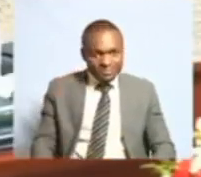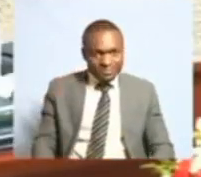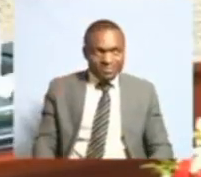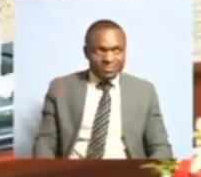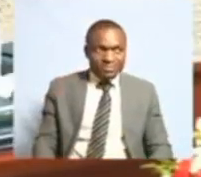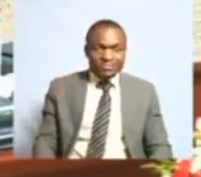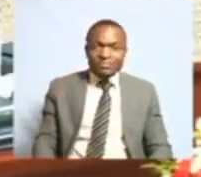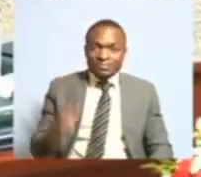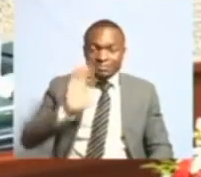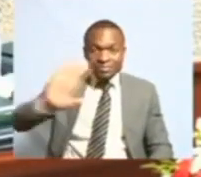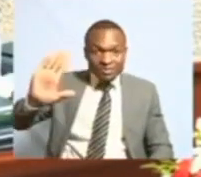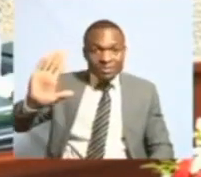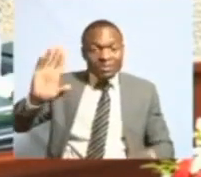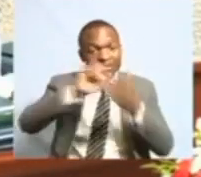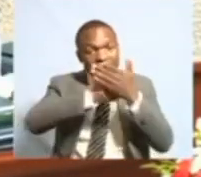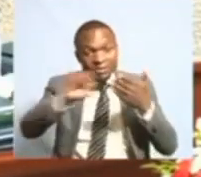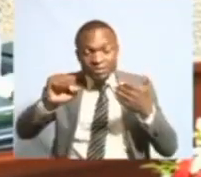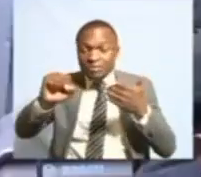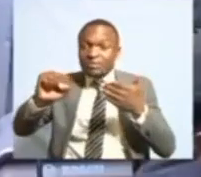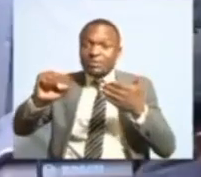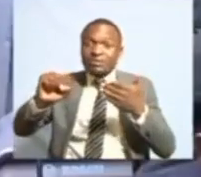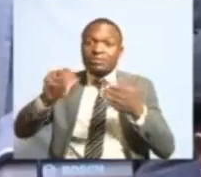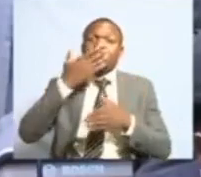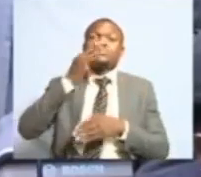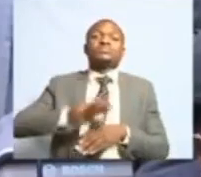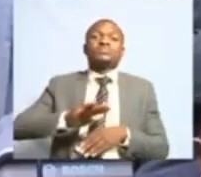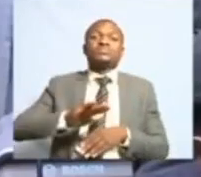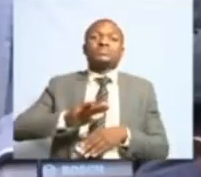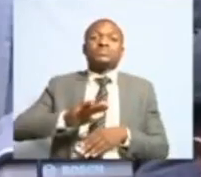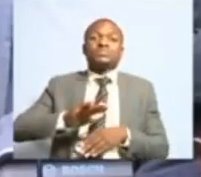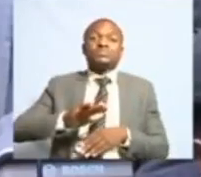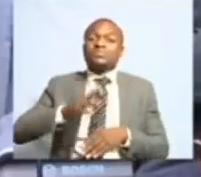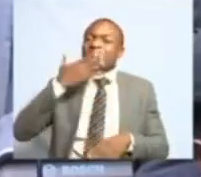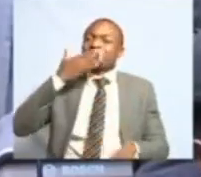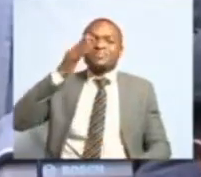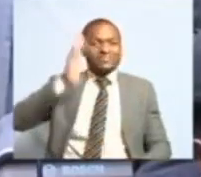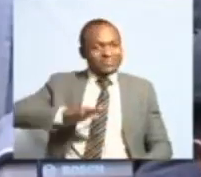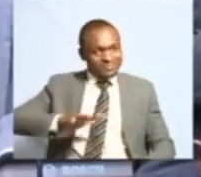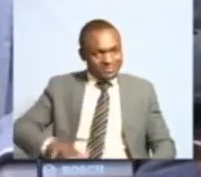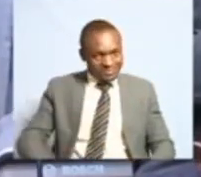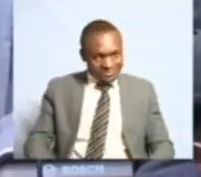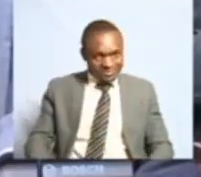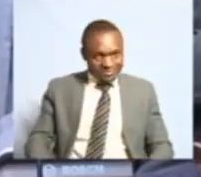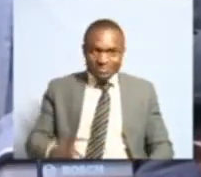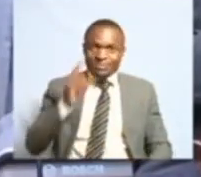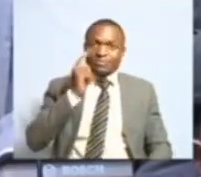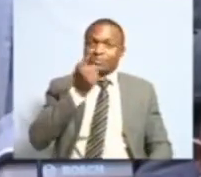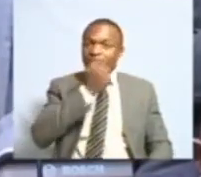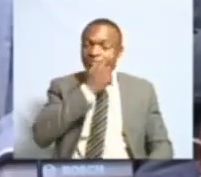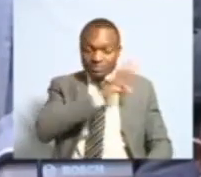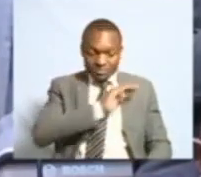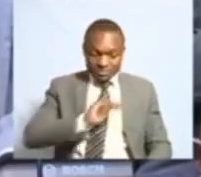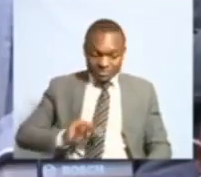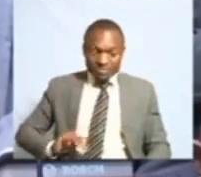Her statements have brought ridicule, contempt, and odium in the eyes of the members